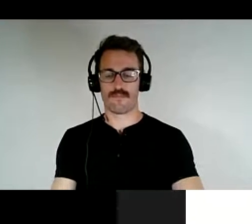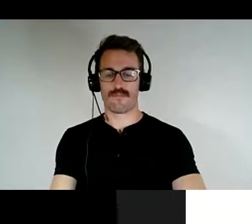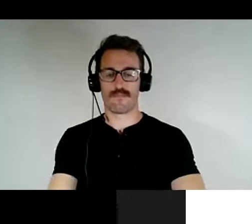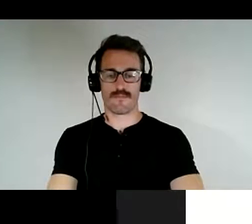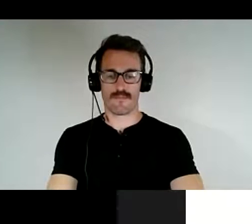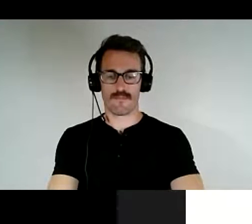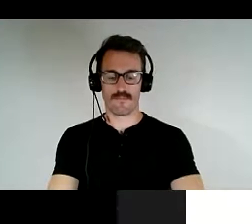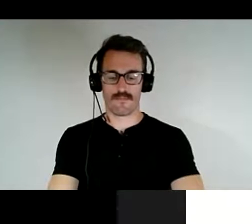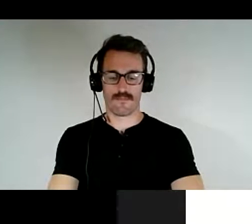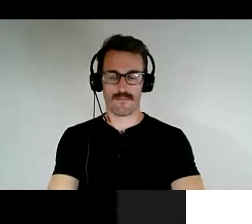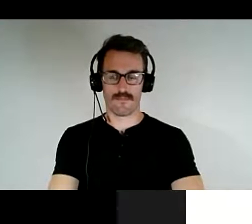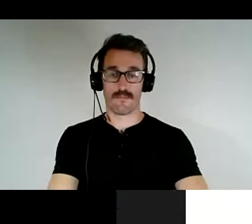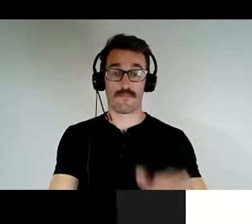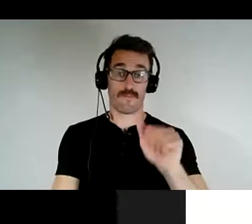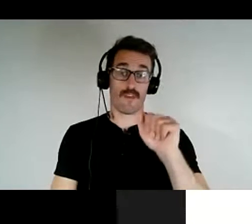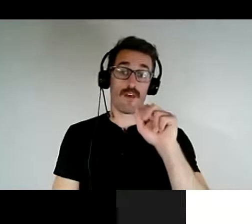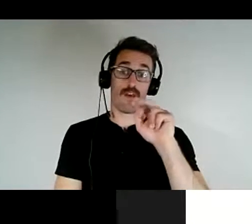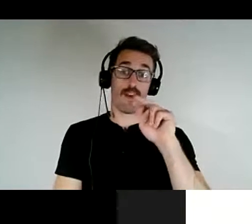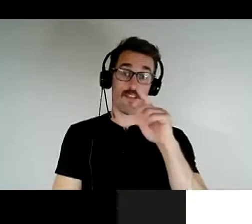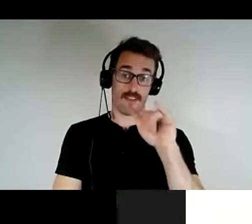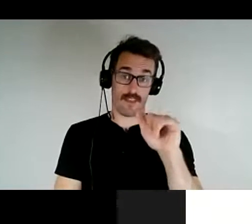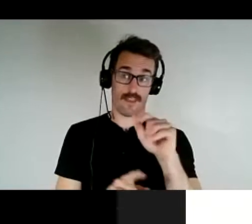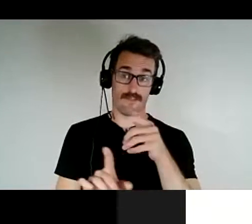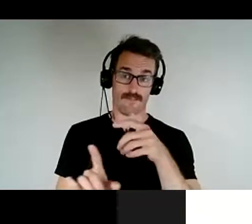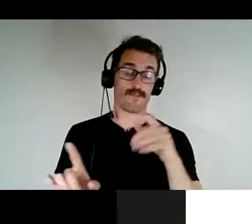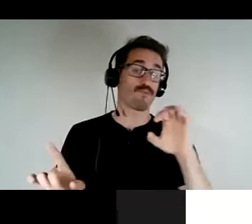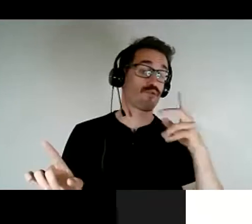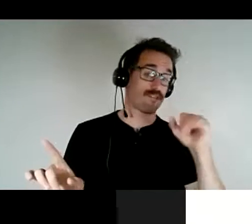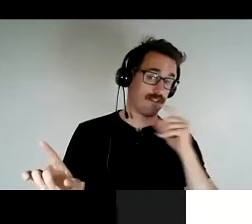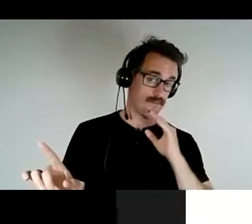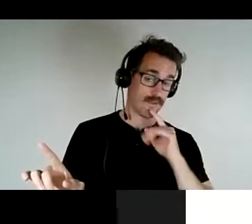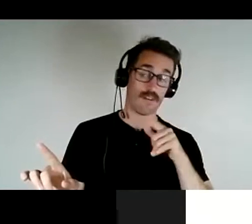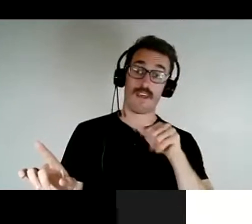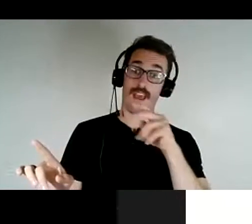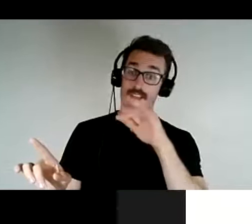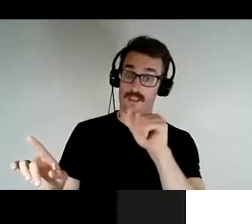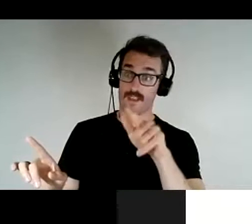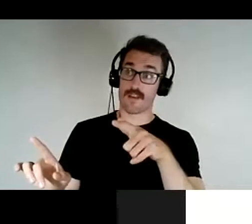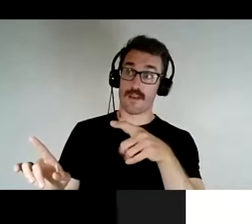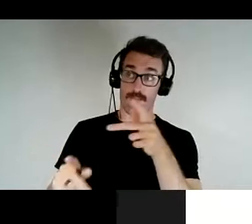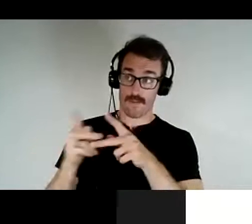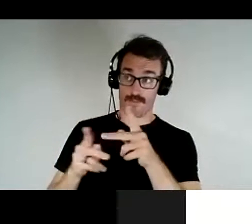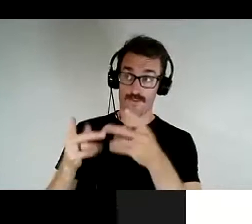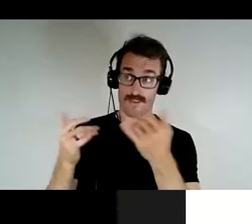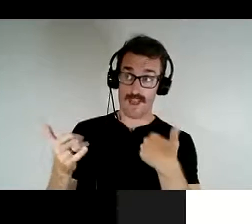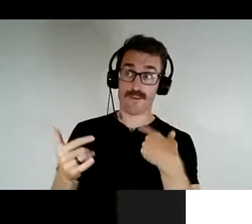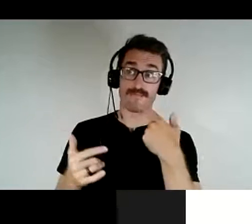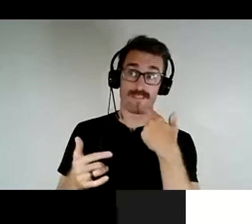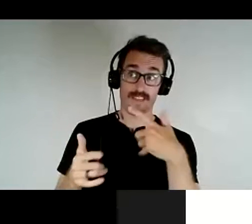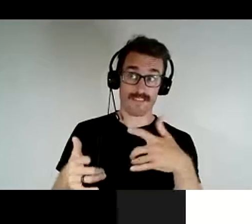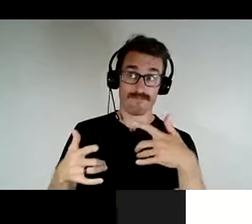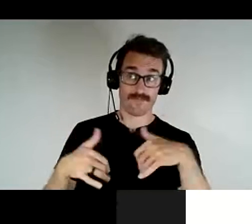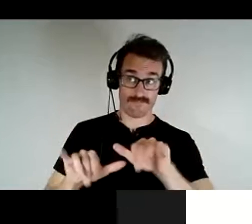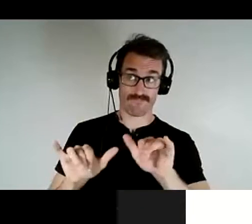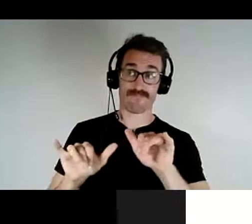But Anthony is encouraging that people are already feeling that they have a better understanding. Oh, good. Even at this Glad point. to hear that.